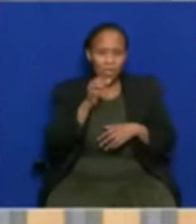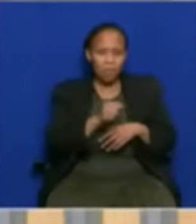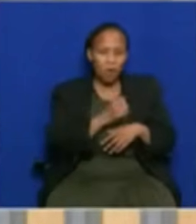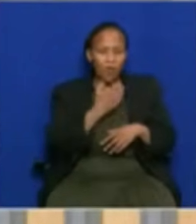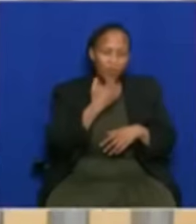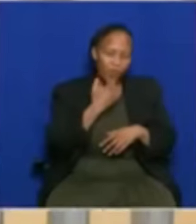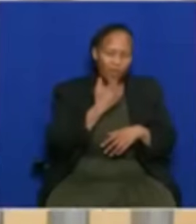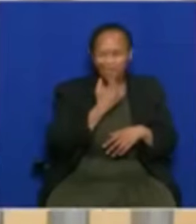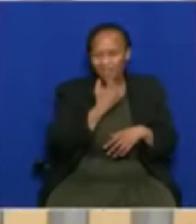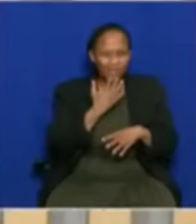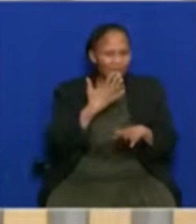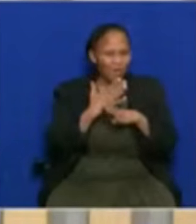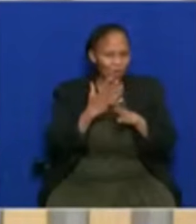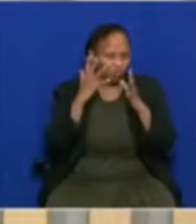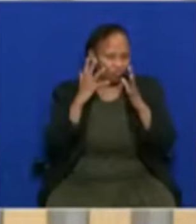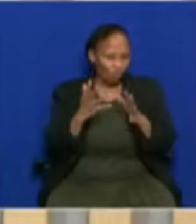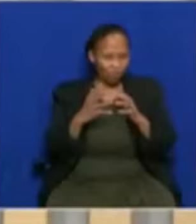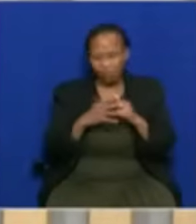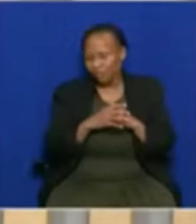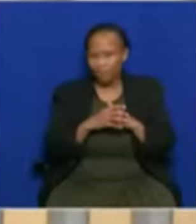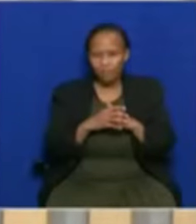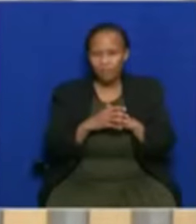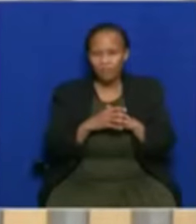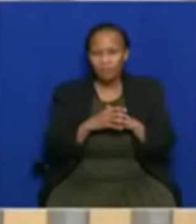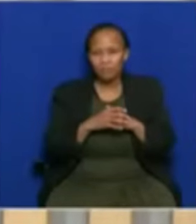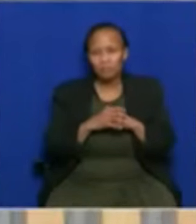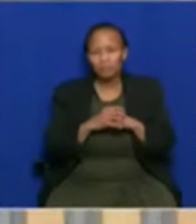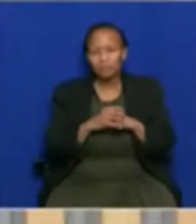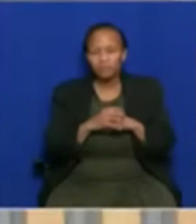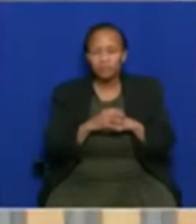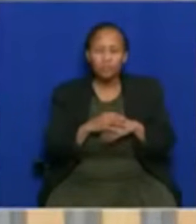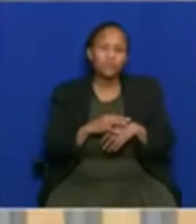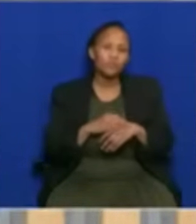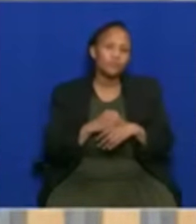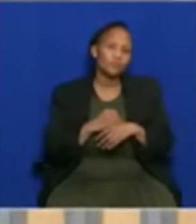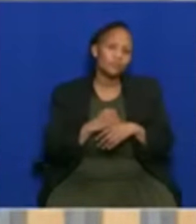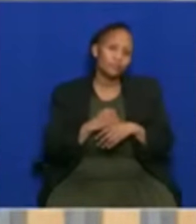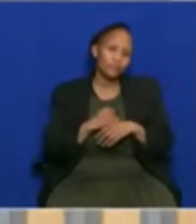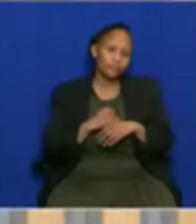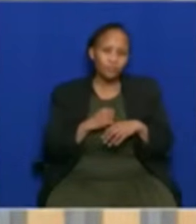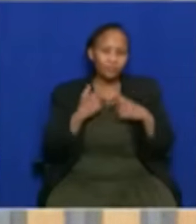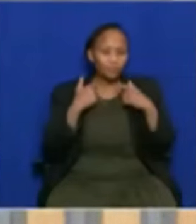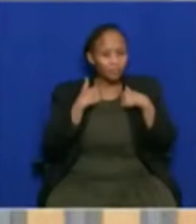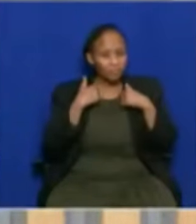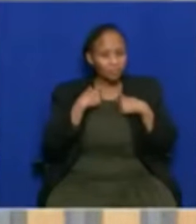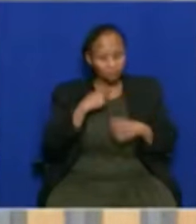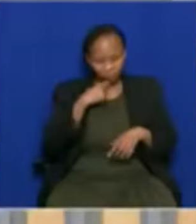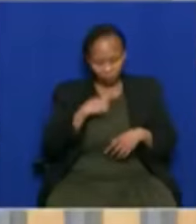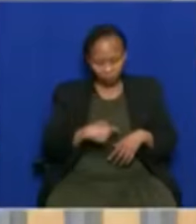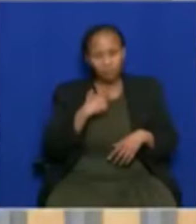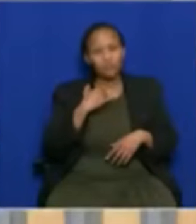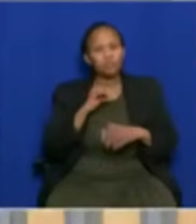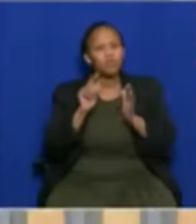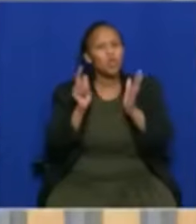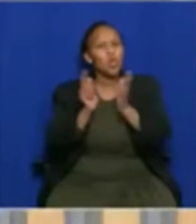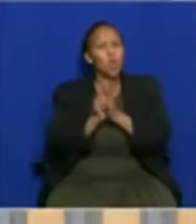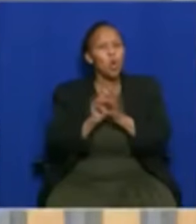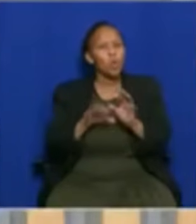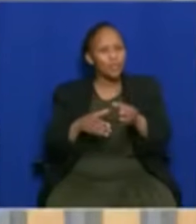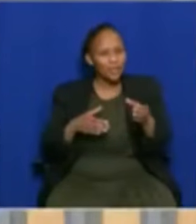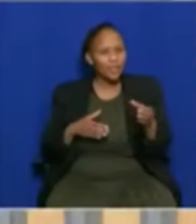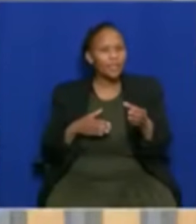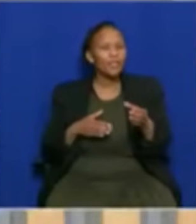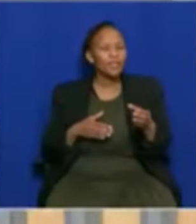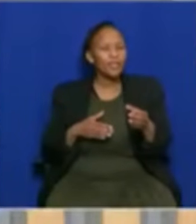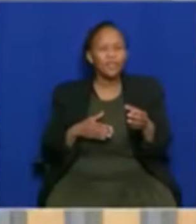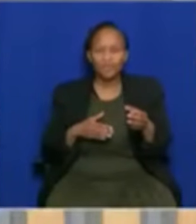Noted, Commissioner. I couldn't be disqualified as a person with a law degree because this is covered, because that's not what's